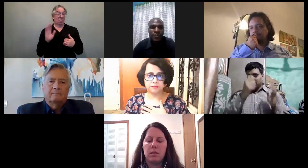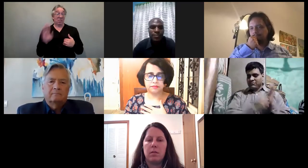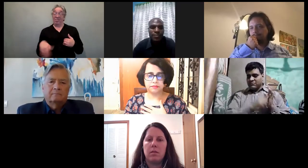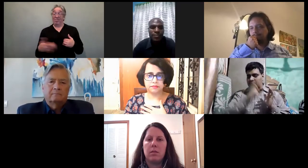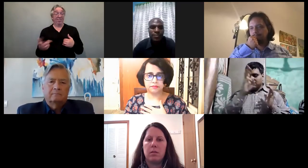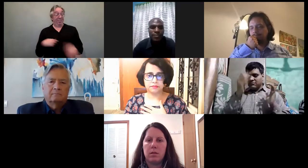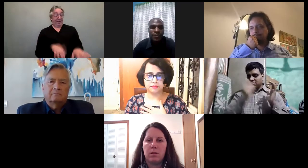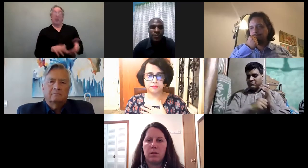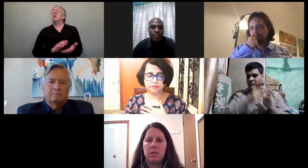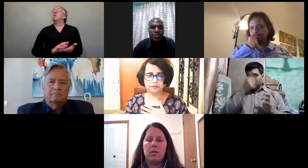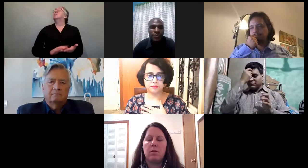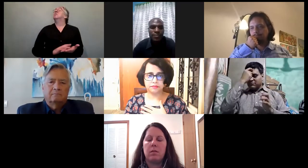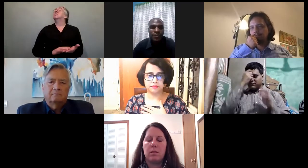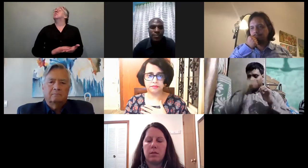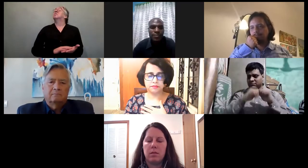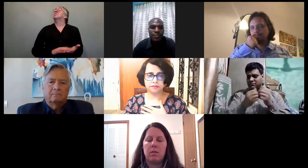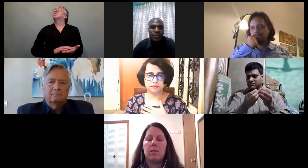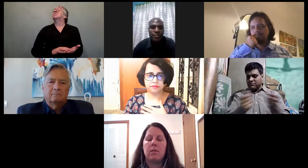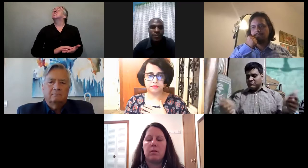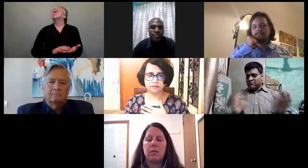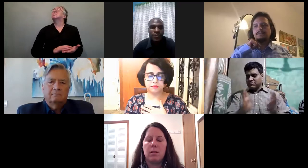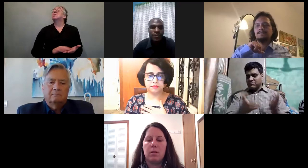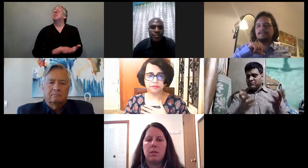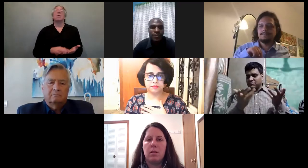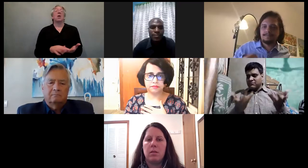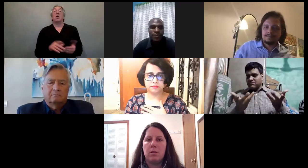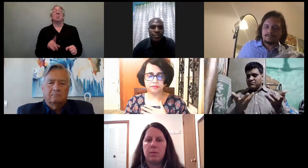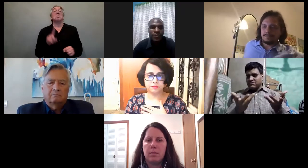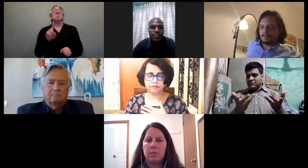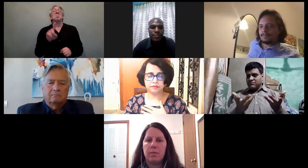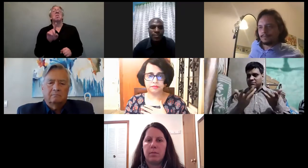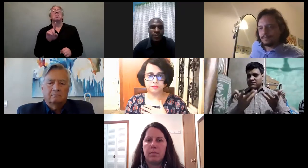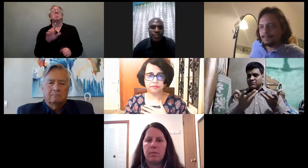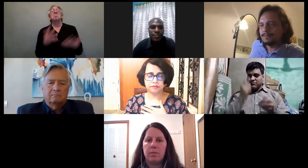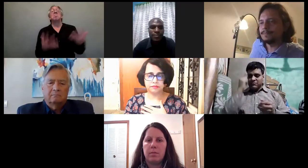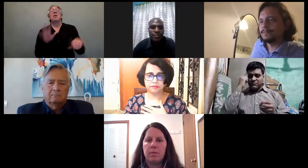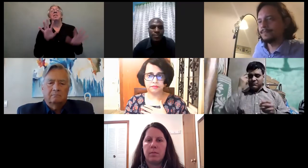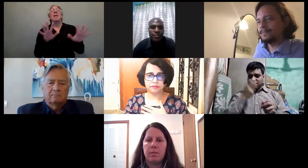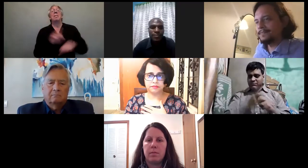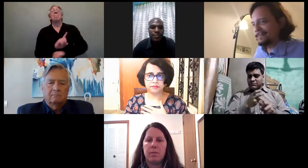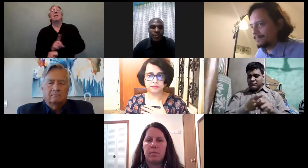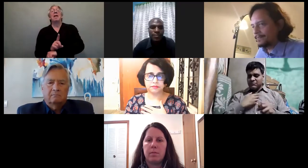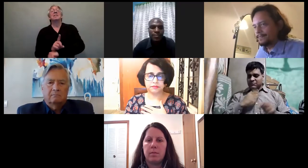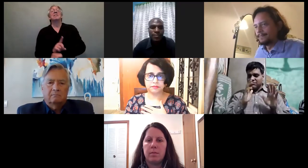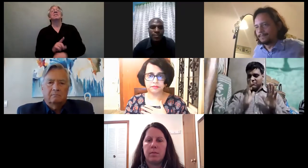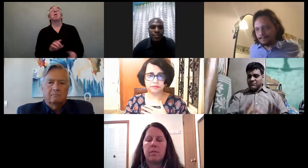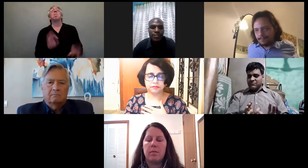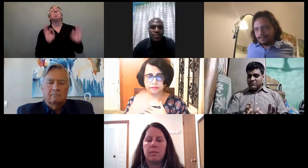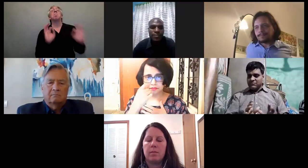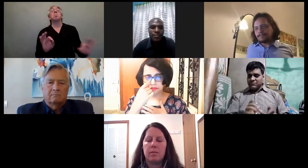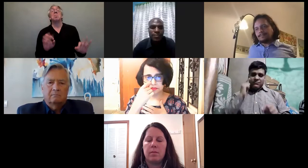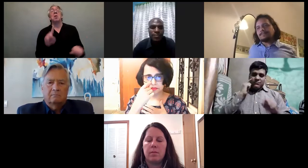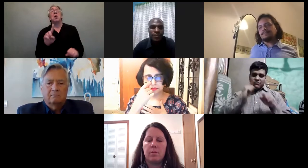them serviced again. Again, wait for 2-3 months to get that resolved. So this is a big issue that we are